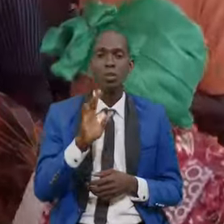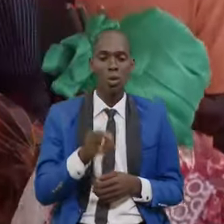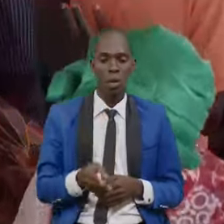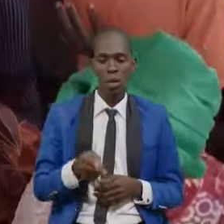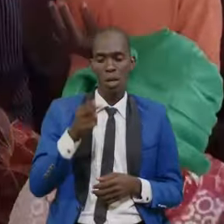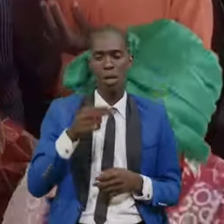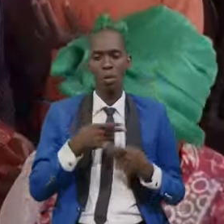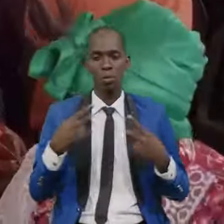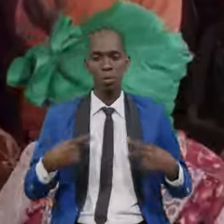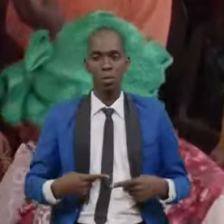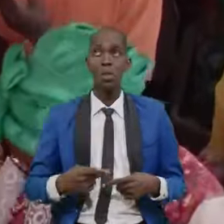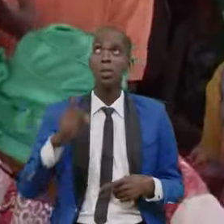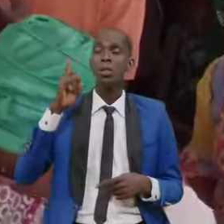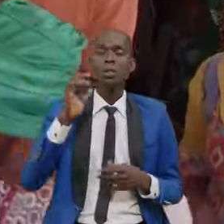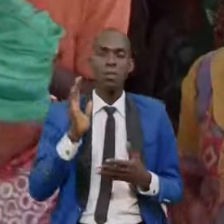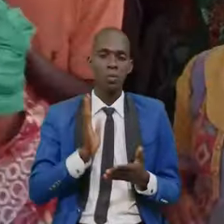He forgives.